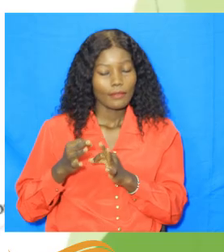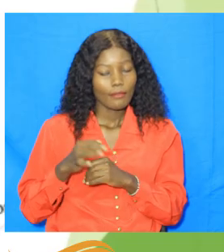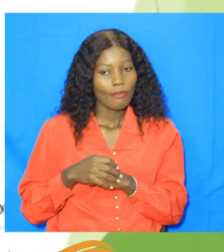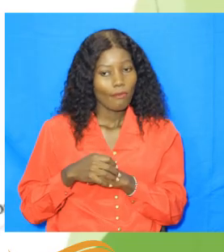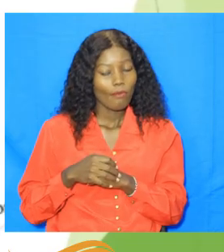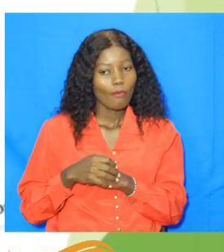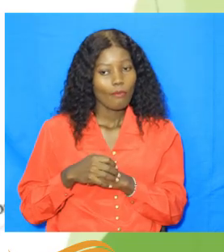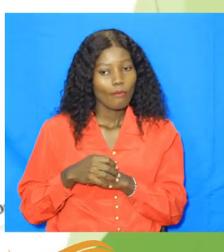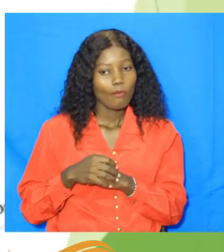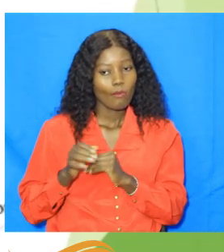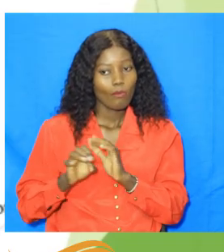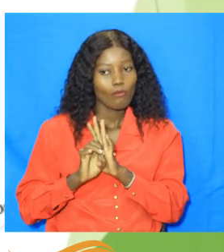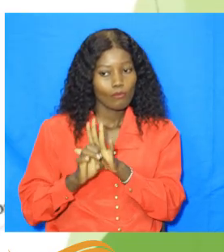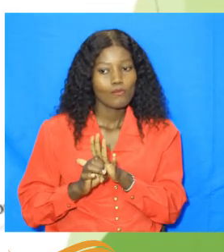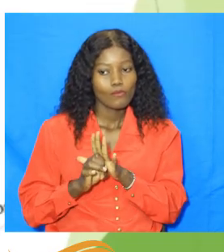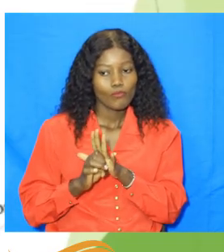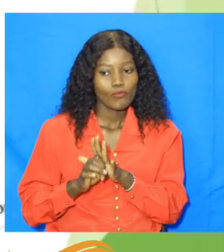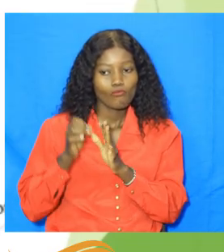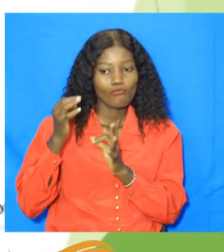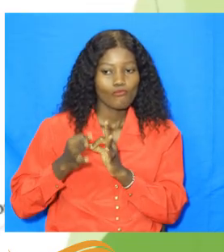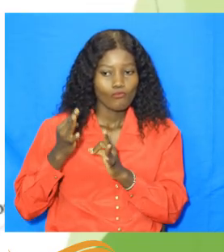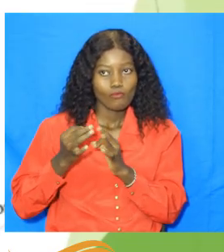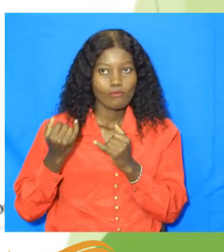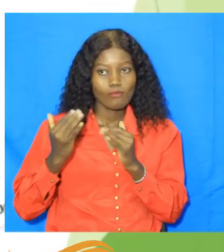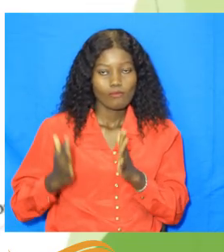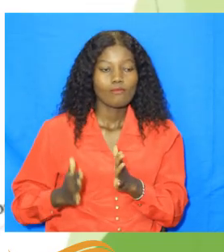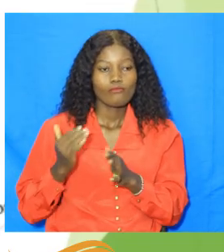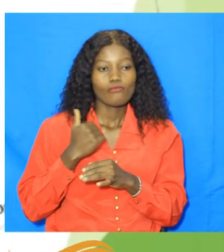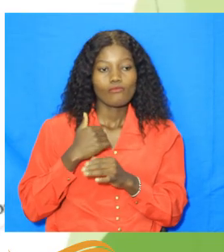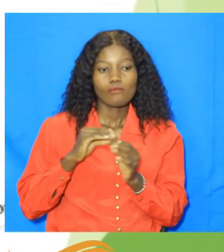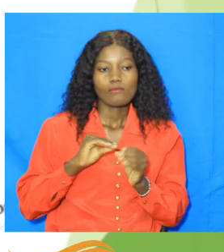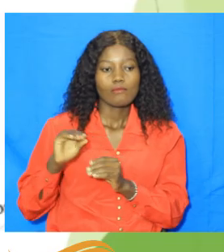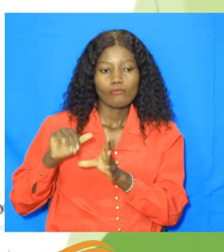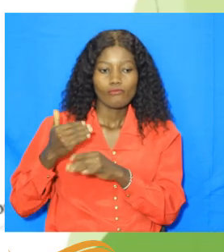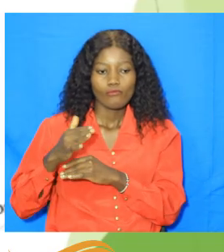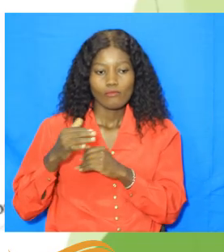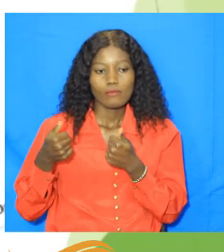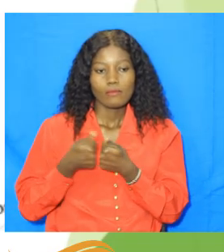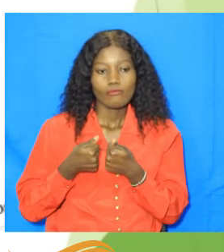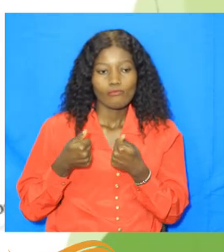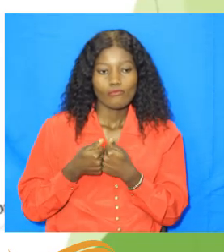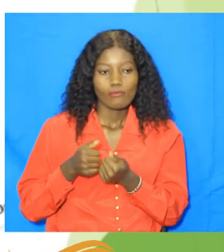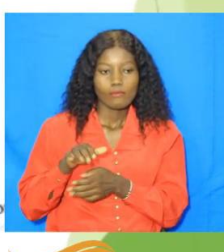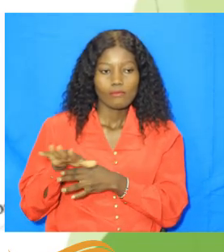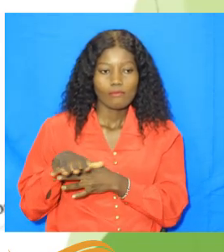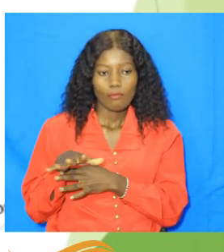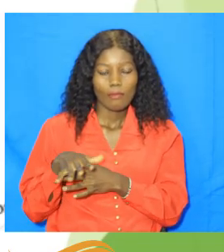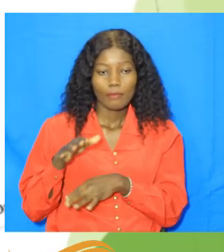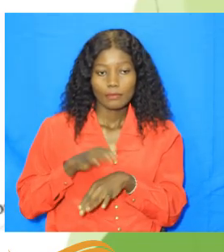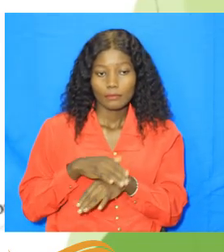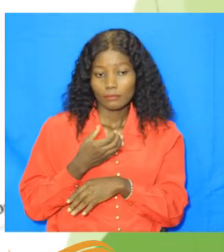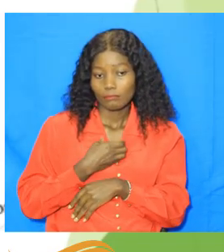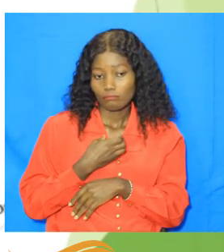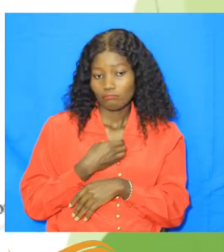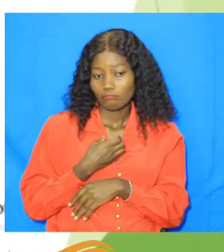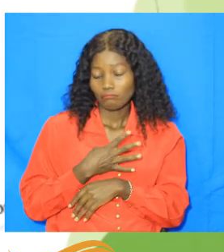like this point 7, if an athlete has exited the competition area on their own